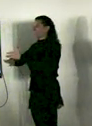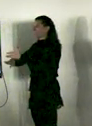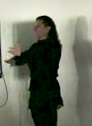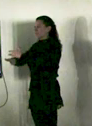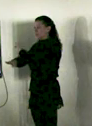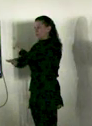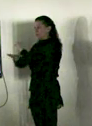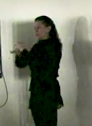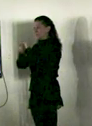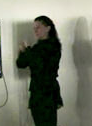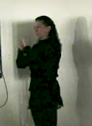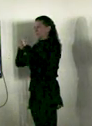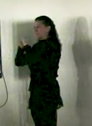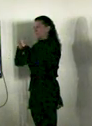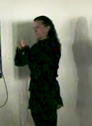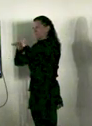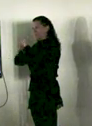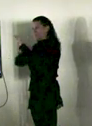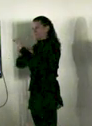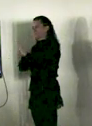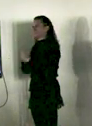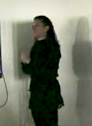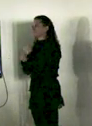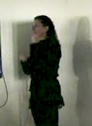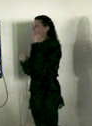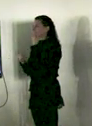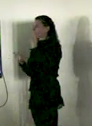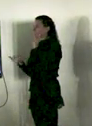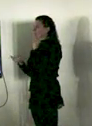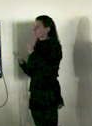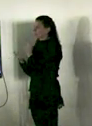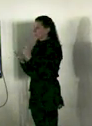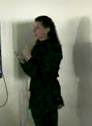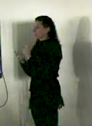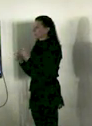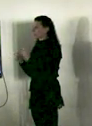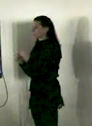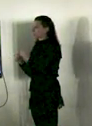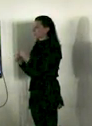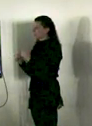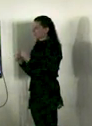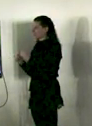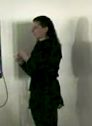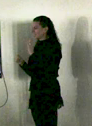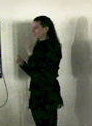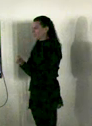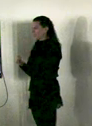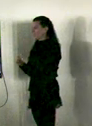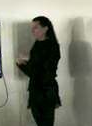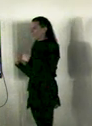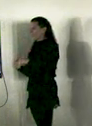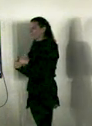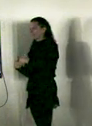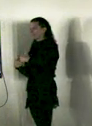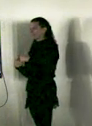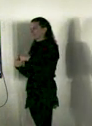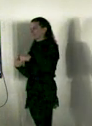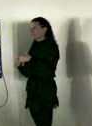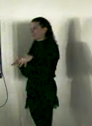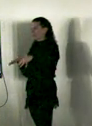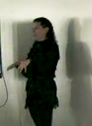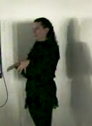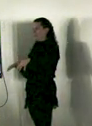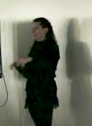the worst case scenario happens, that it just slows down as much as possible, it will drag itself through the dirt to keep going.